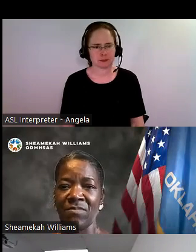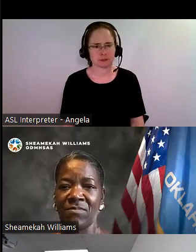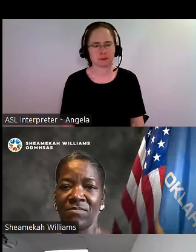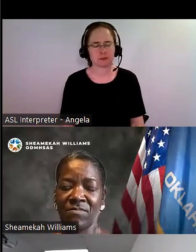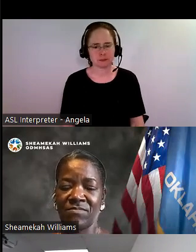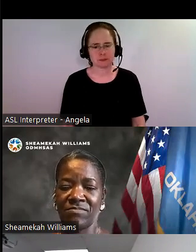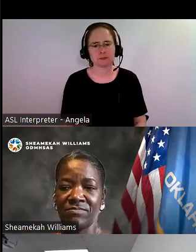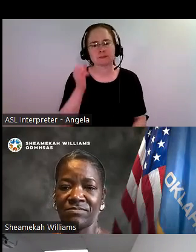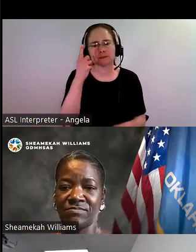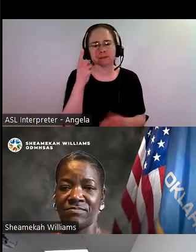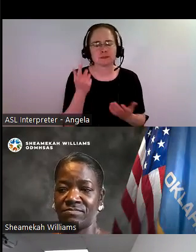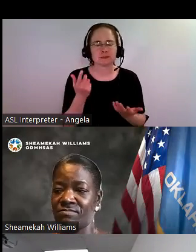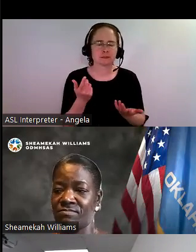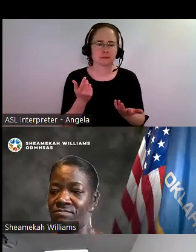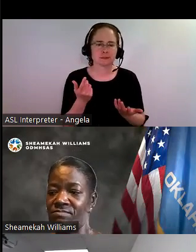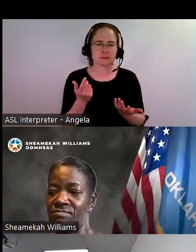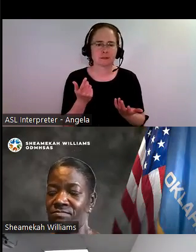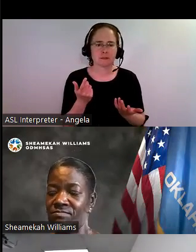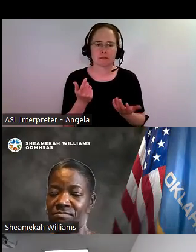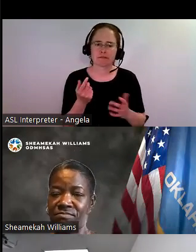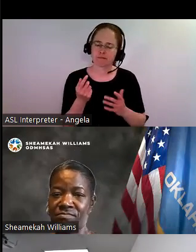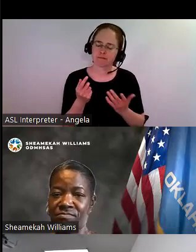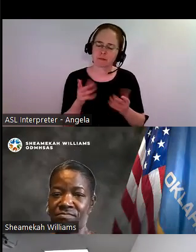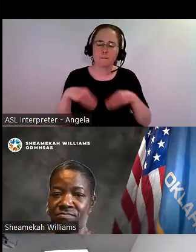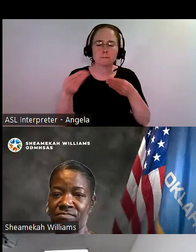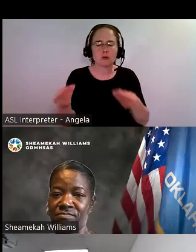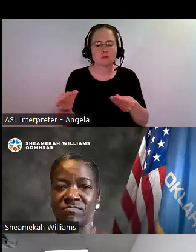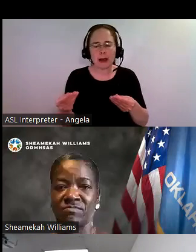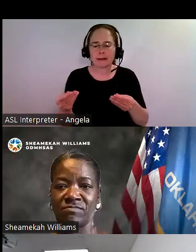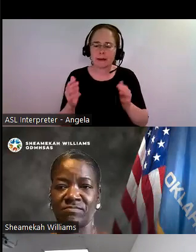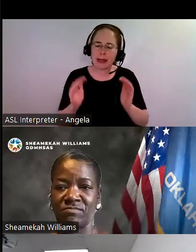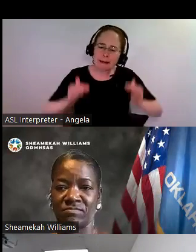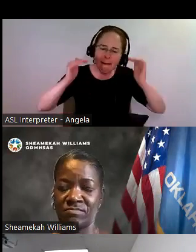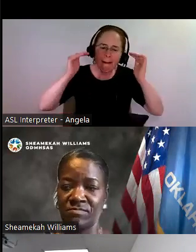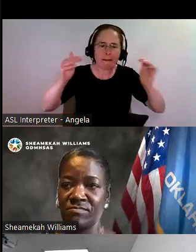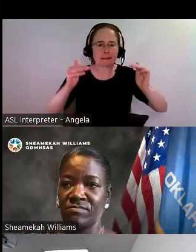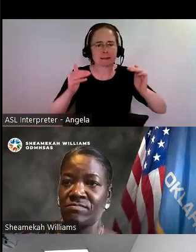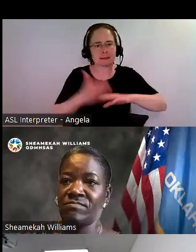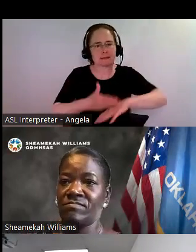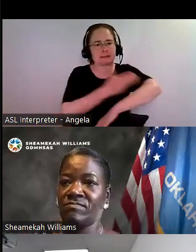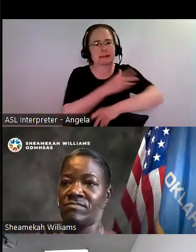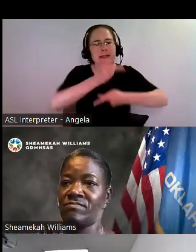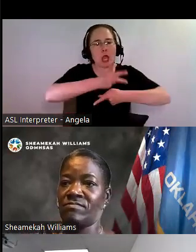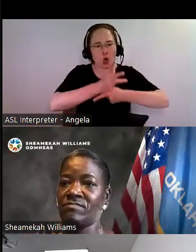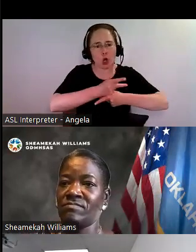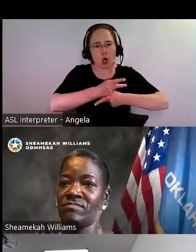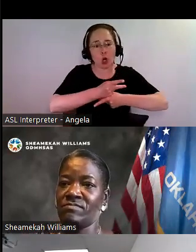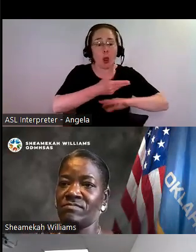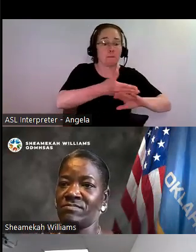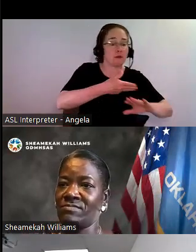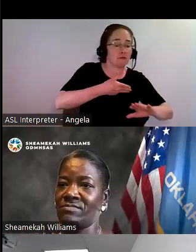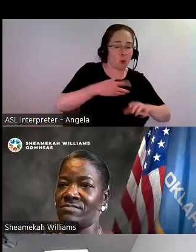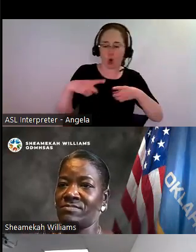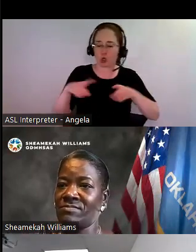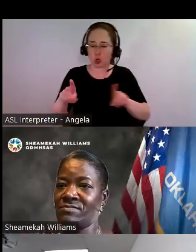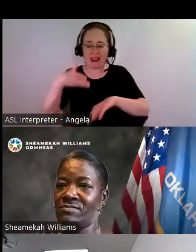Now, we're talking about providing the opportunity for enhanced care before, during, and after a